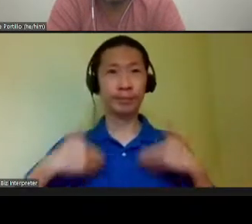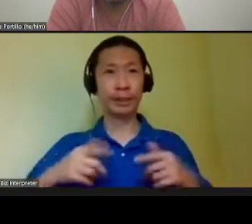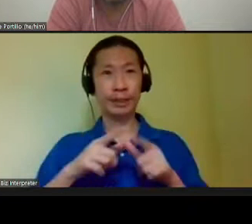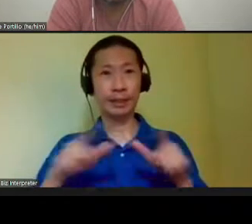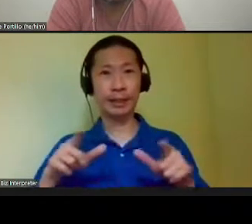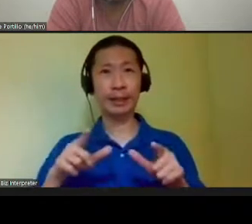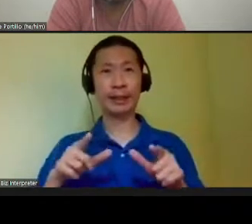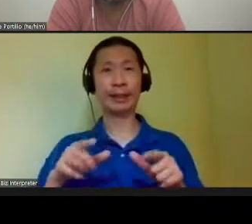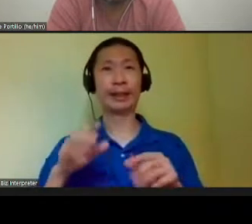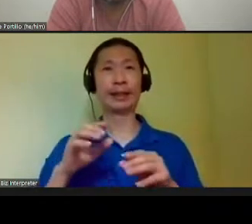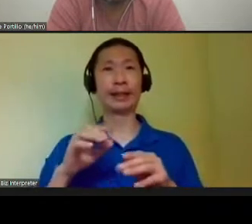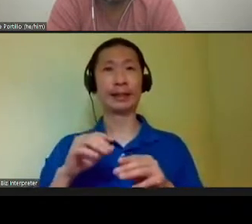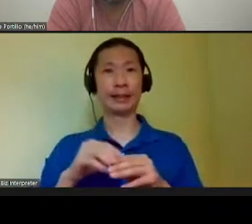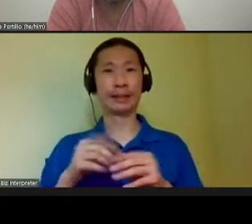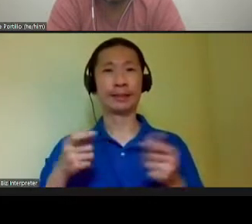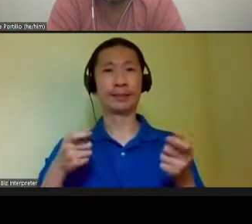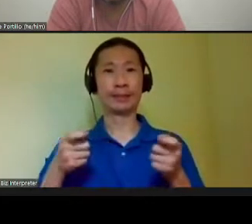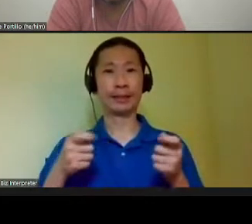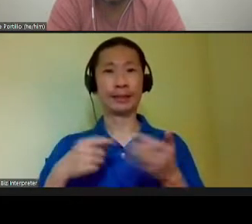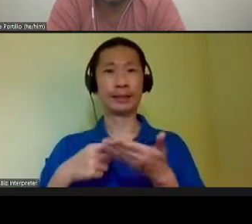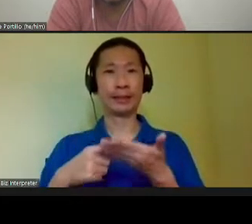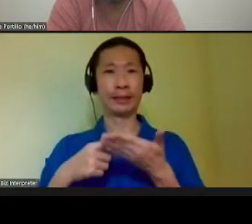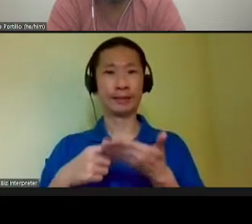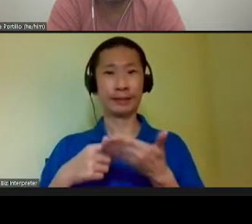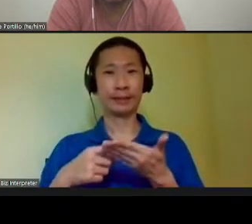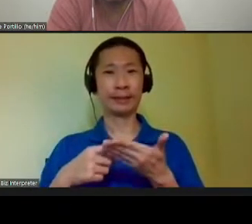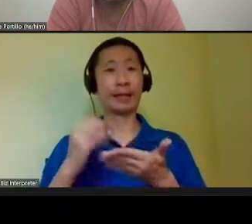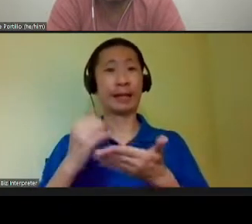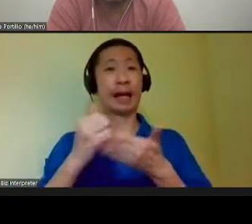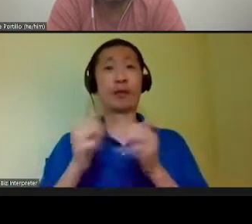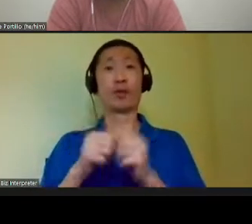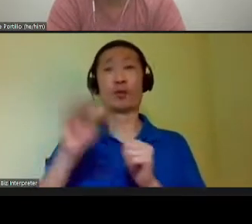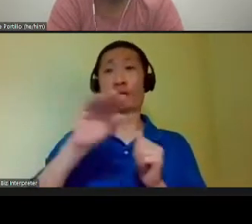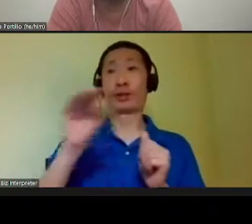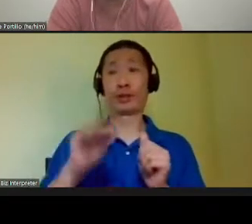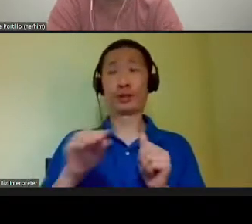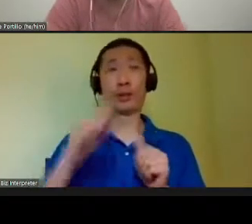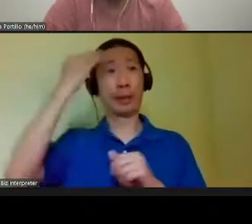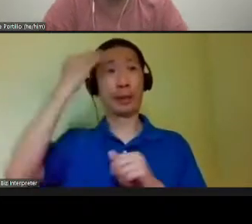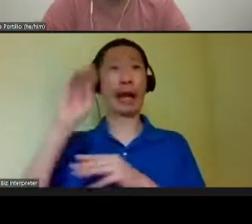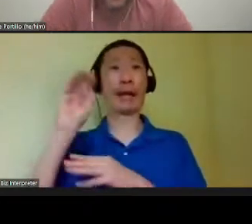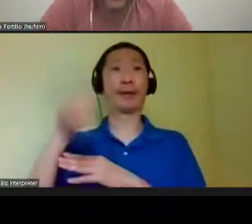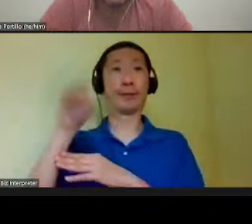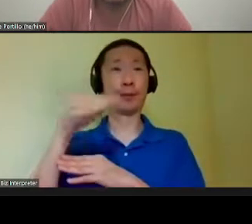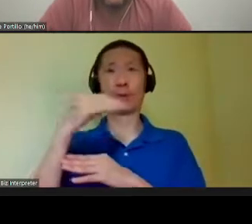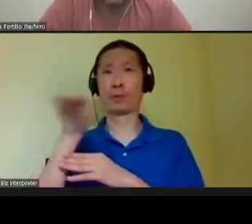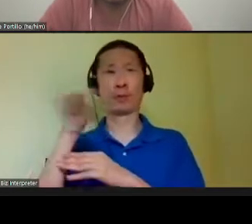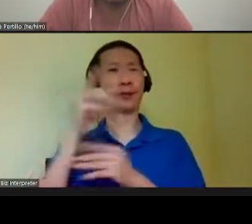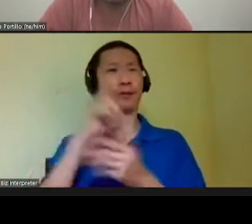you're facilitating conversations, helpful, especially in Zoom. You can't really